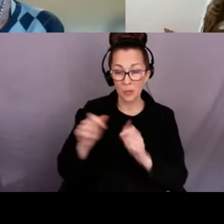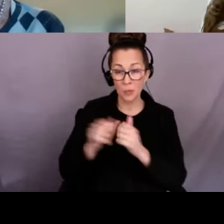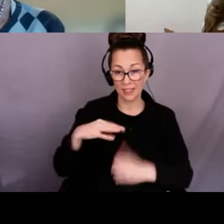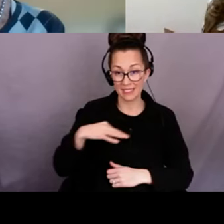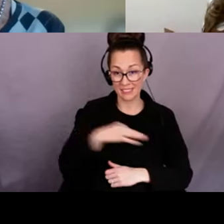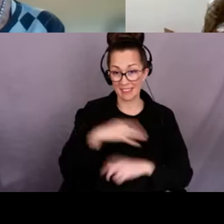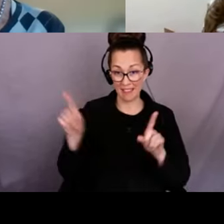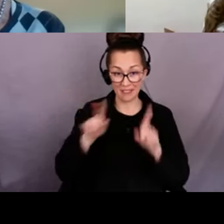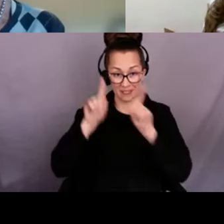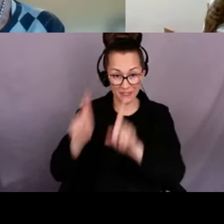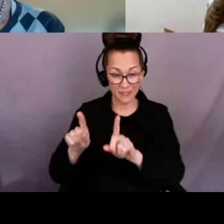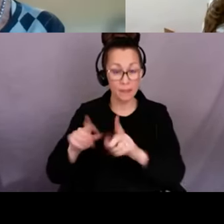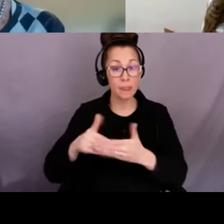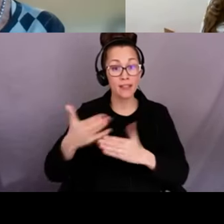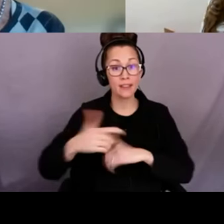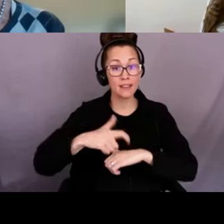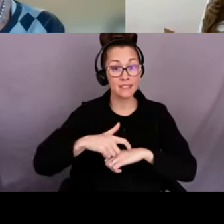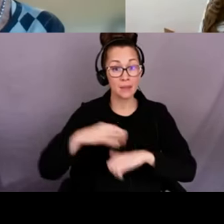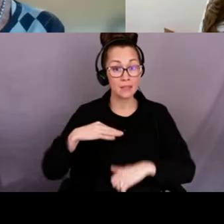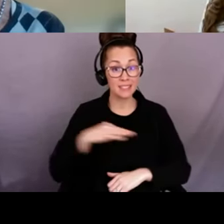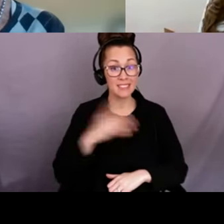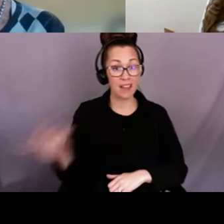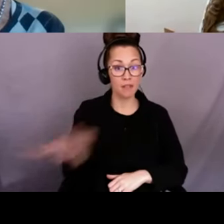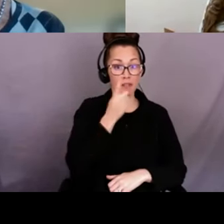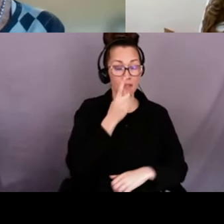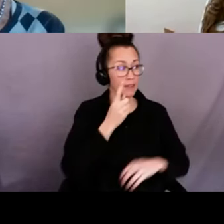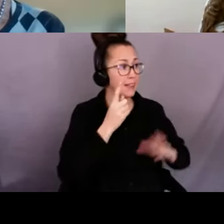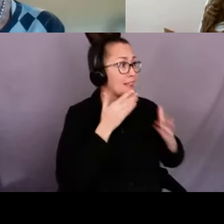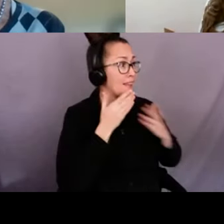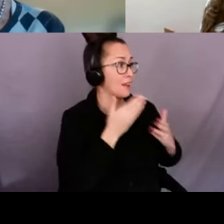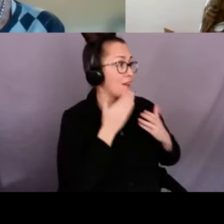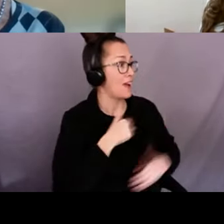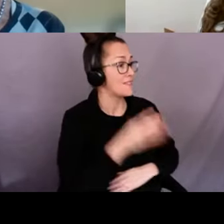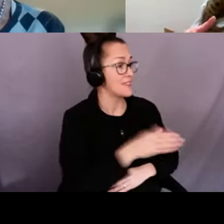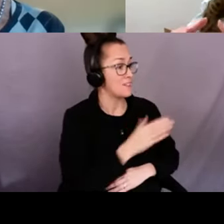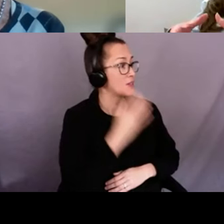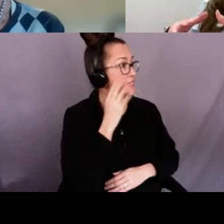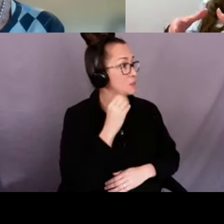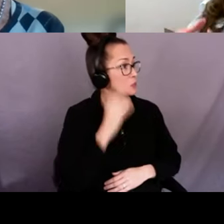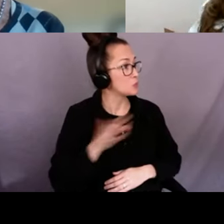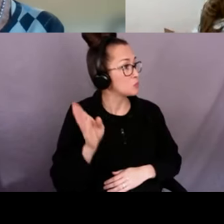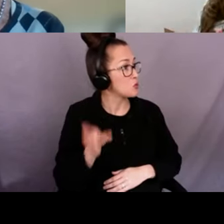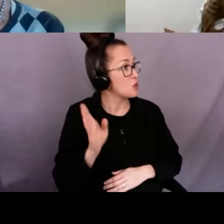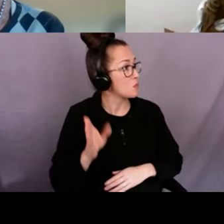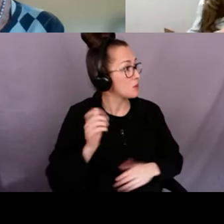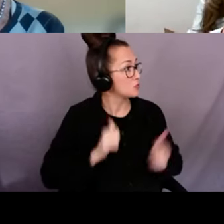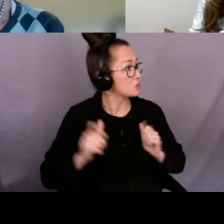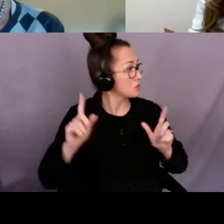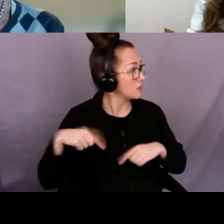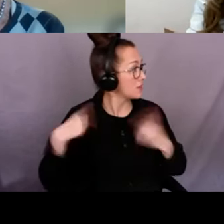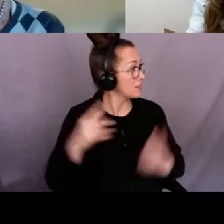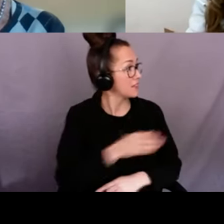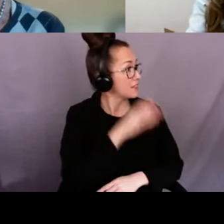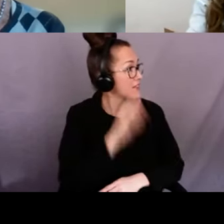the next time I saw him, the staff thanked me because he himself had never been to a Broadway show. So he got to not only